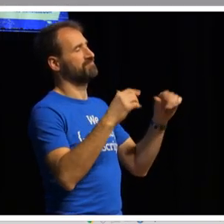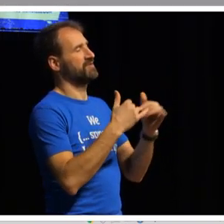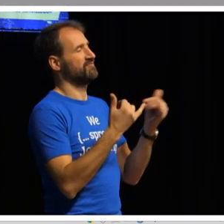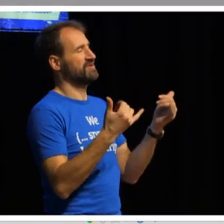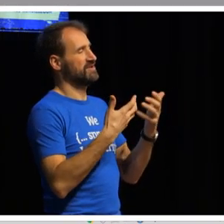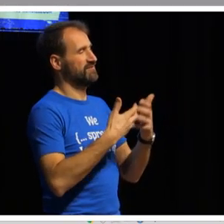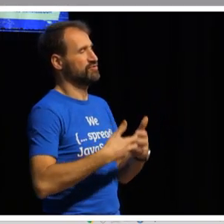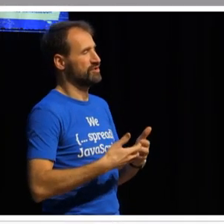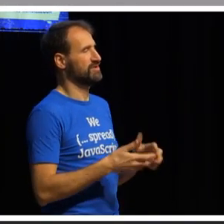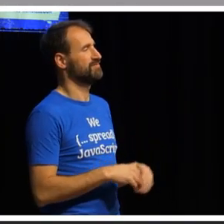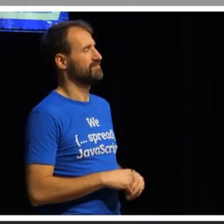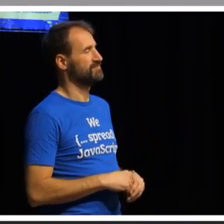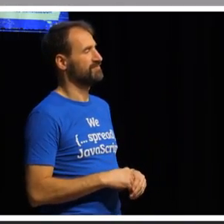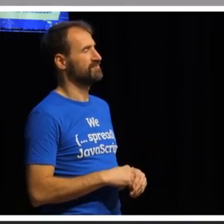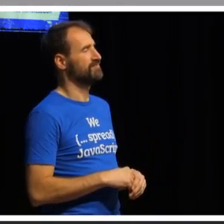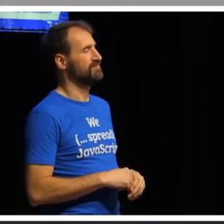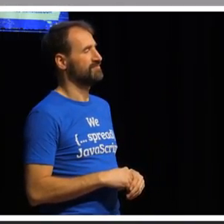oops.